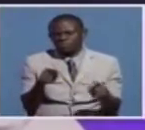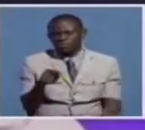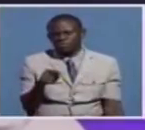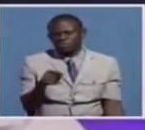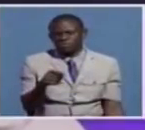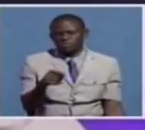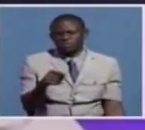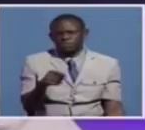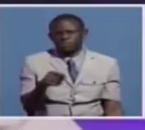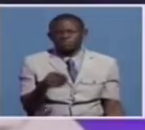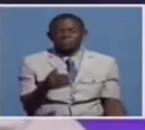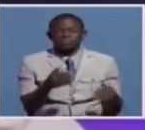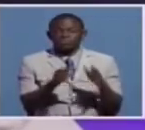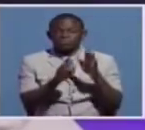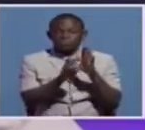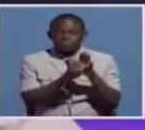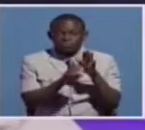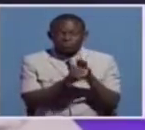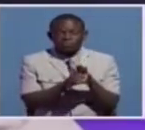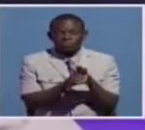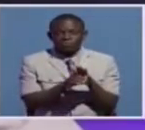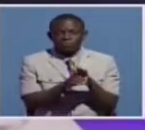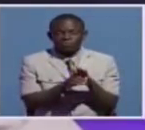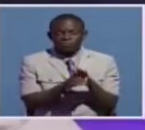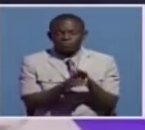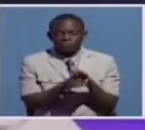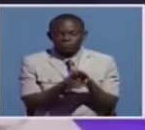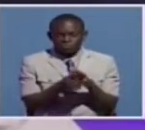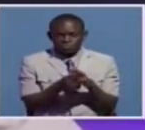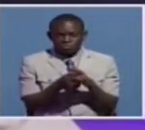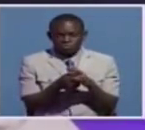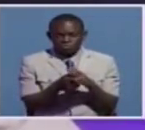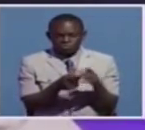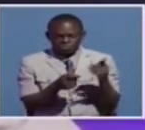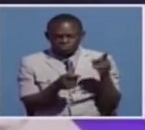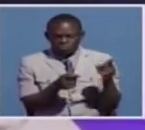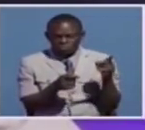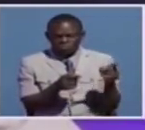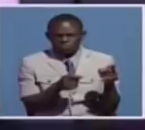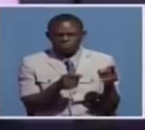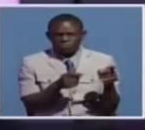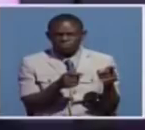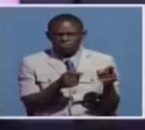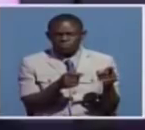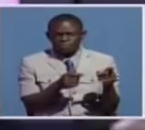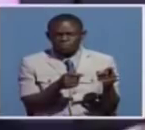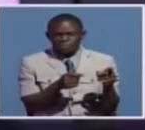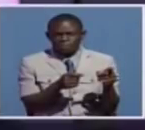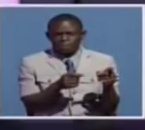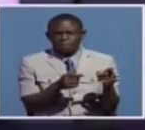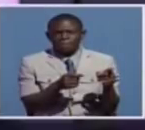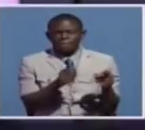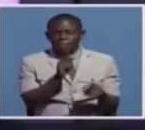he knew it was supported by the South African racist regime to cause destabilization here. So he knew that these